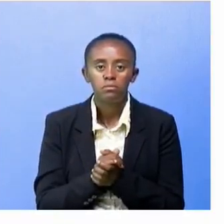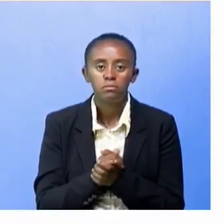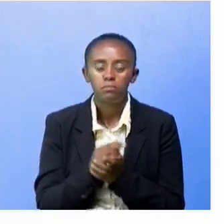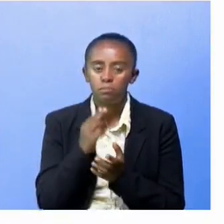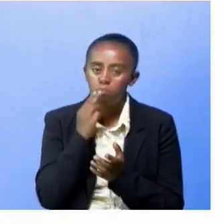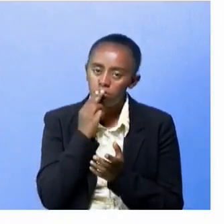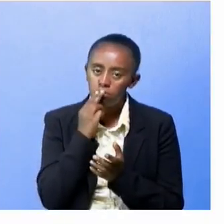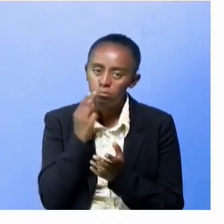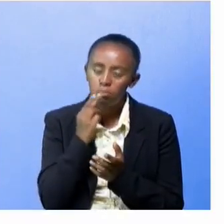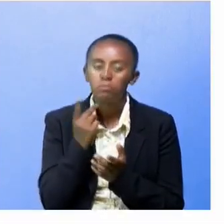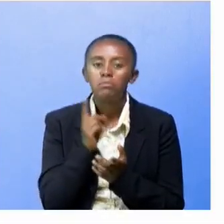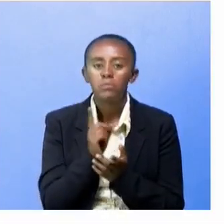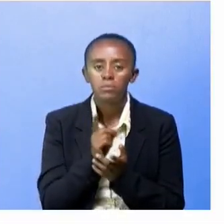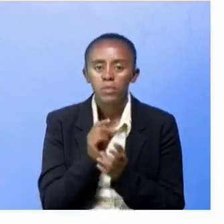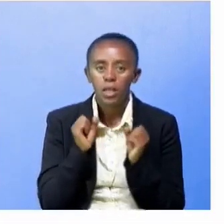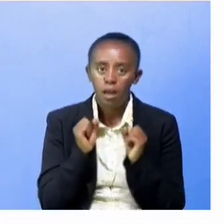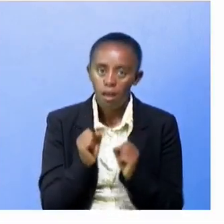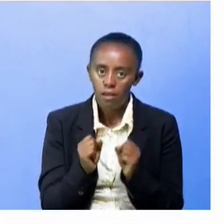can